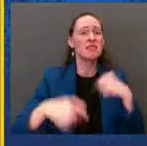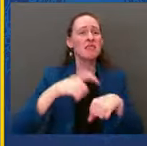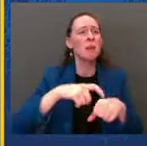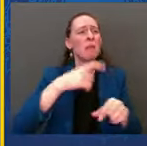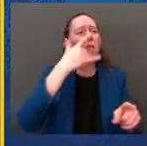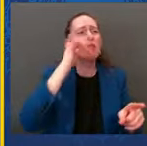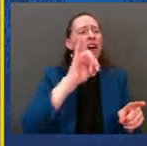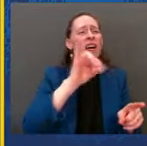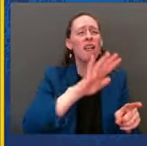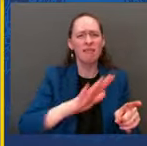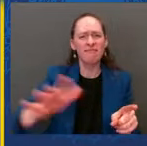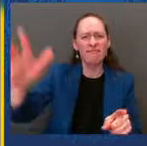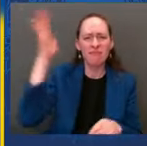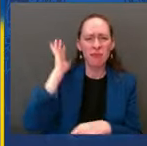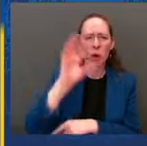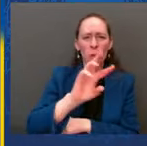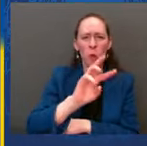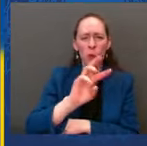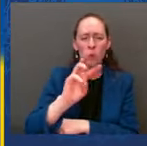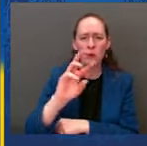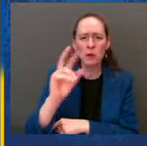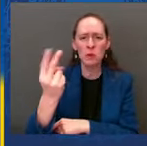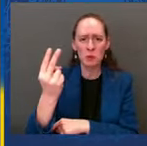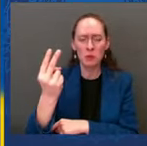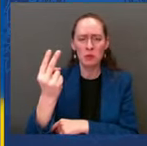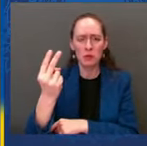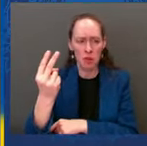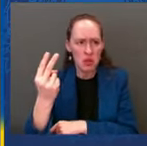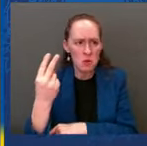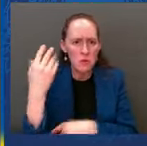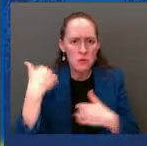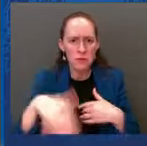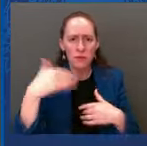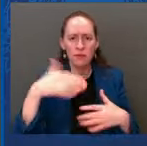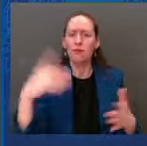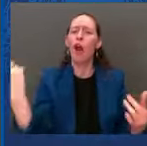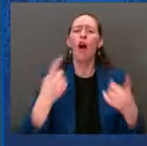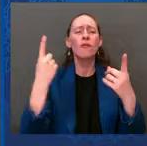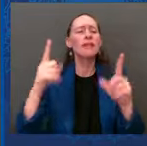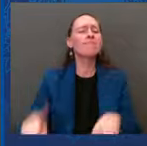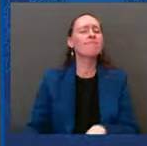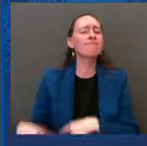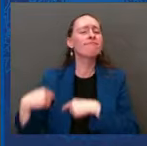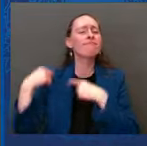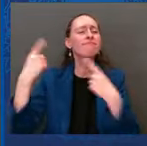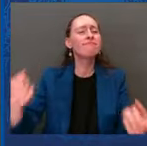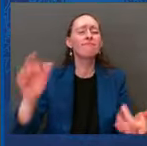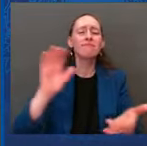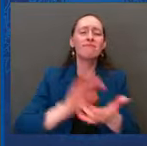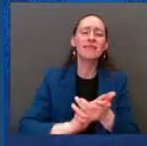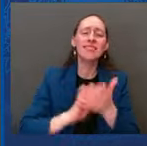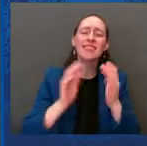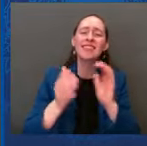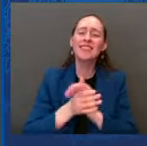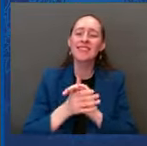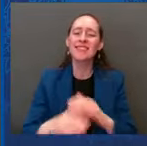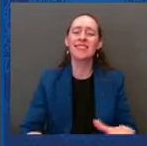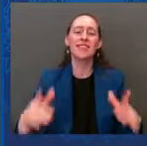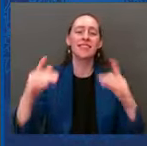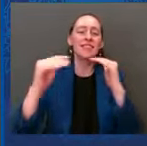planet for more than 75 years were at risk of being shattered. 1 year ago,